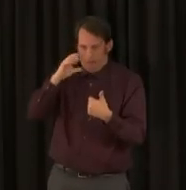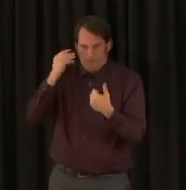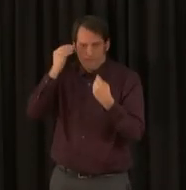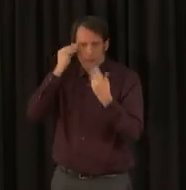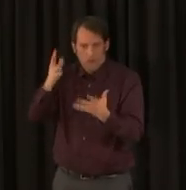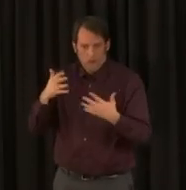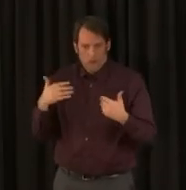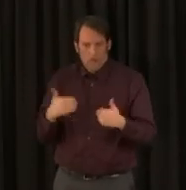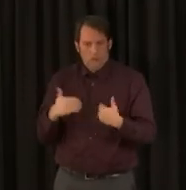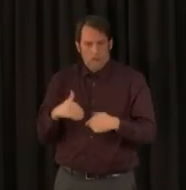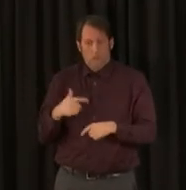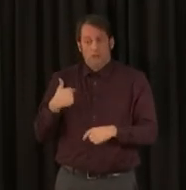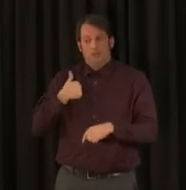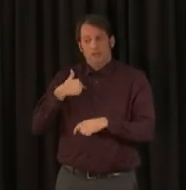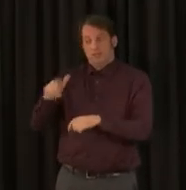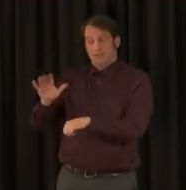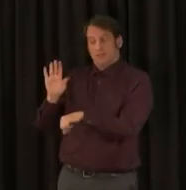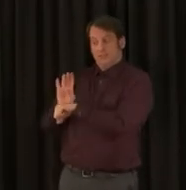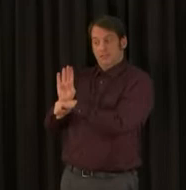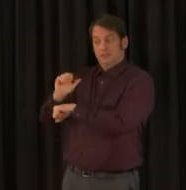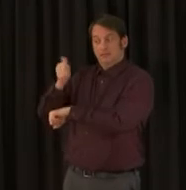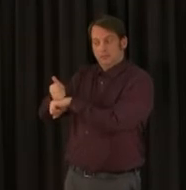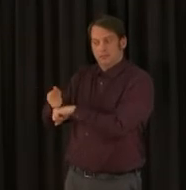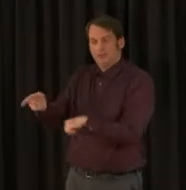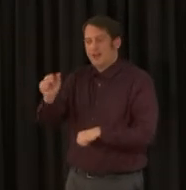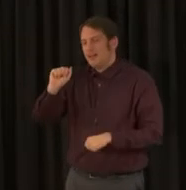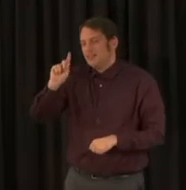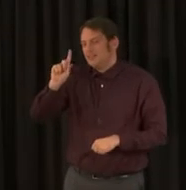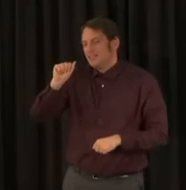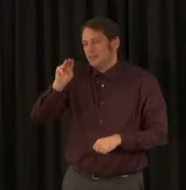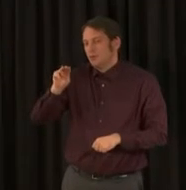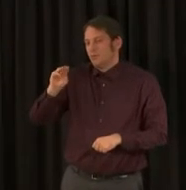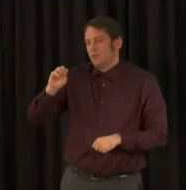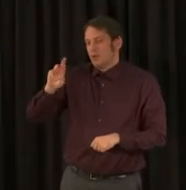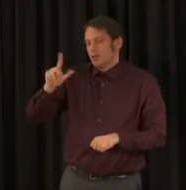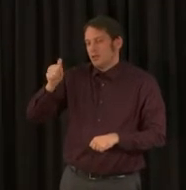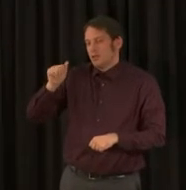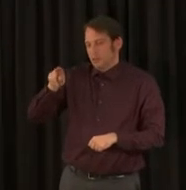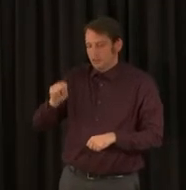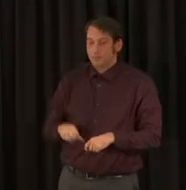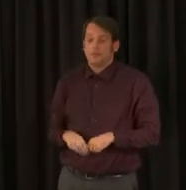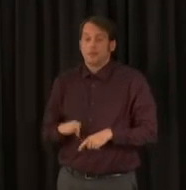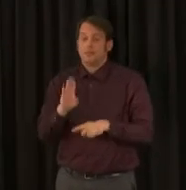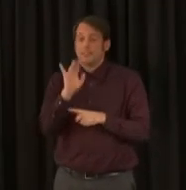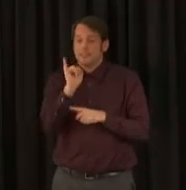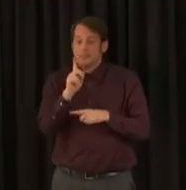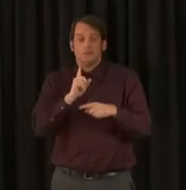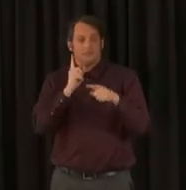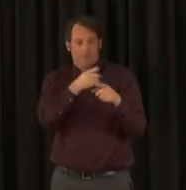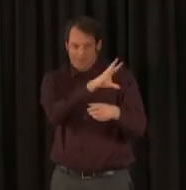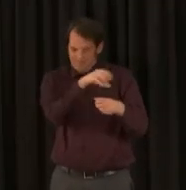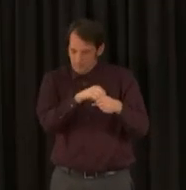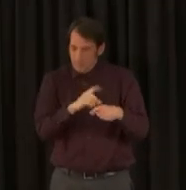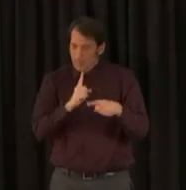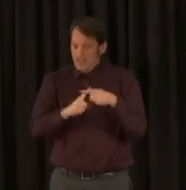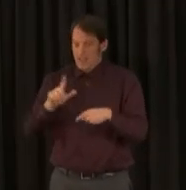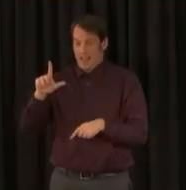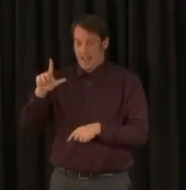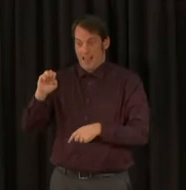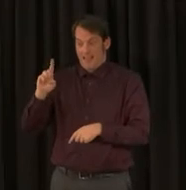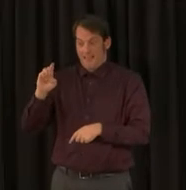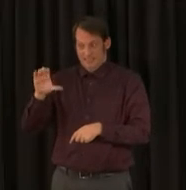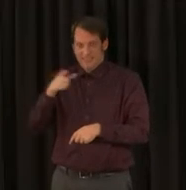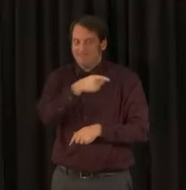Morgan bid, which we're grateful for, as well as the LEDC. The LEDC really